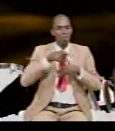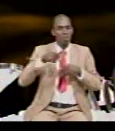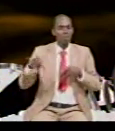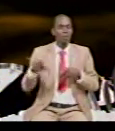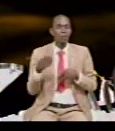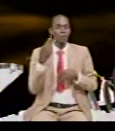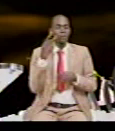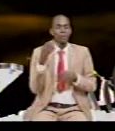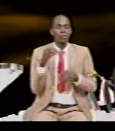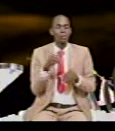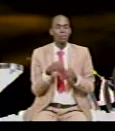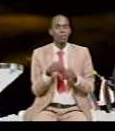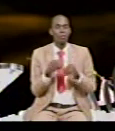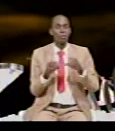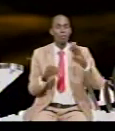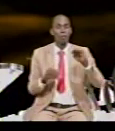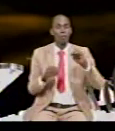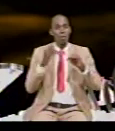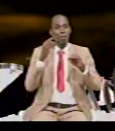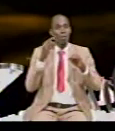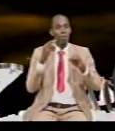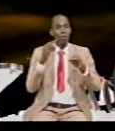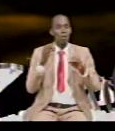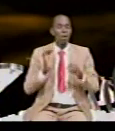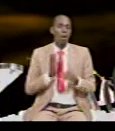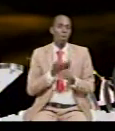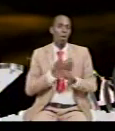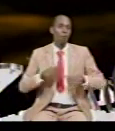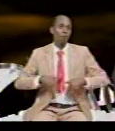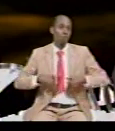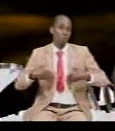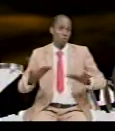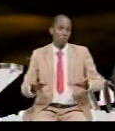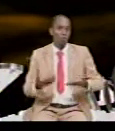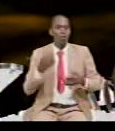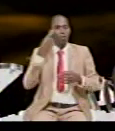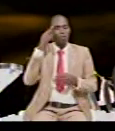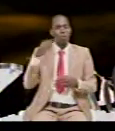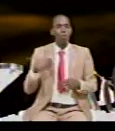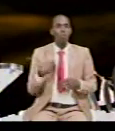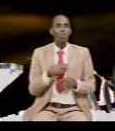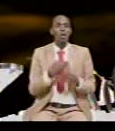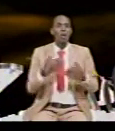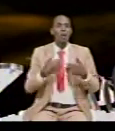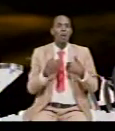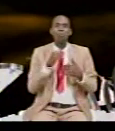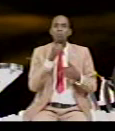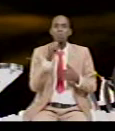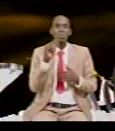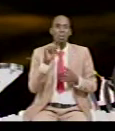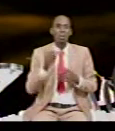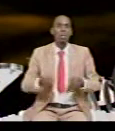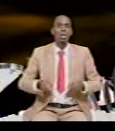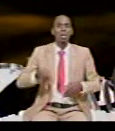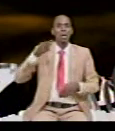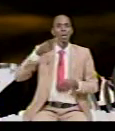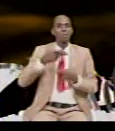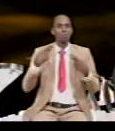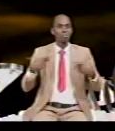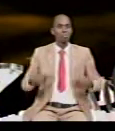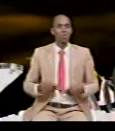15, "For we have not an high priest which cannot be touched with the feeling of our infirmities,